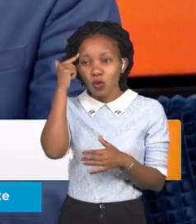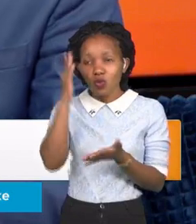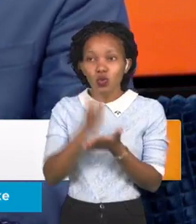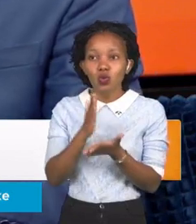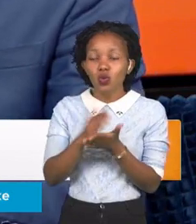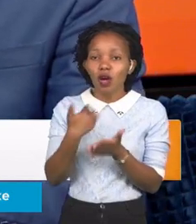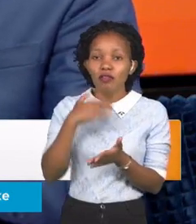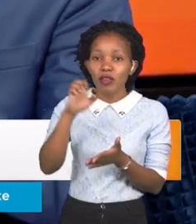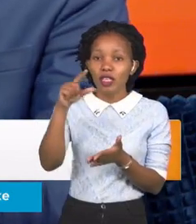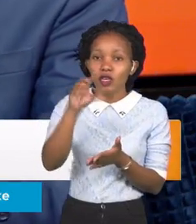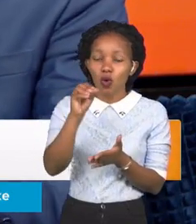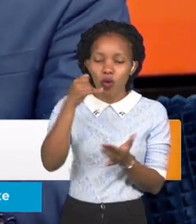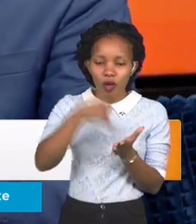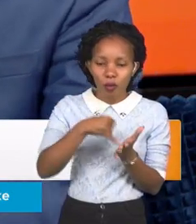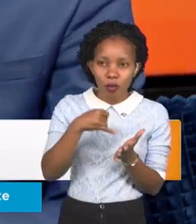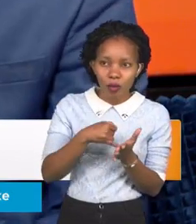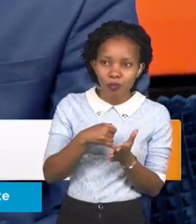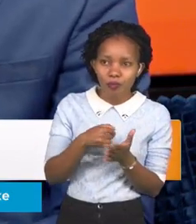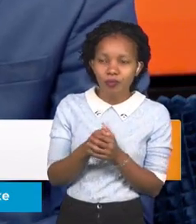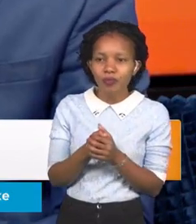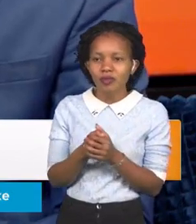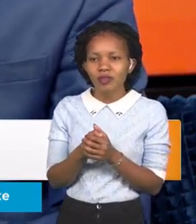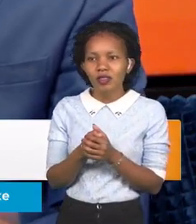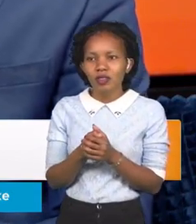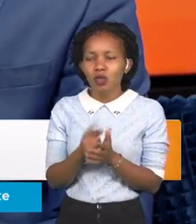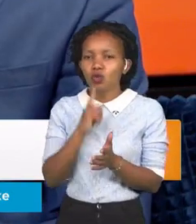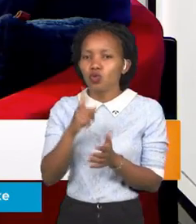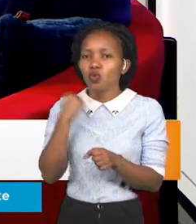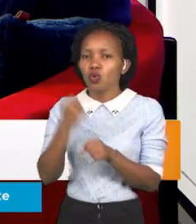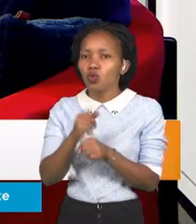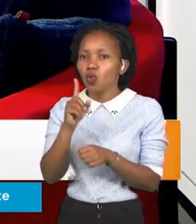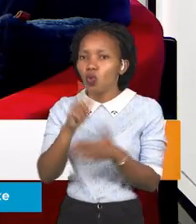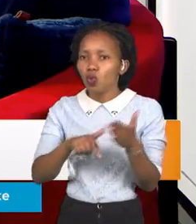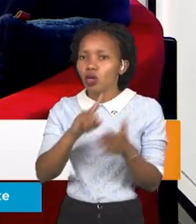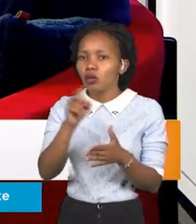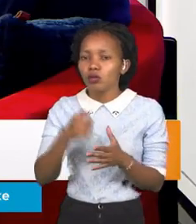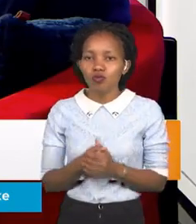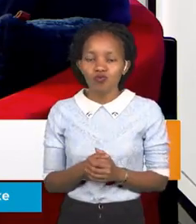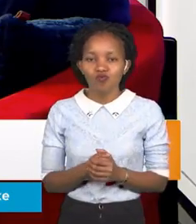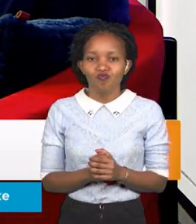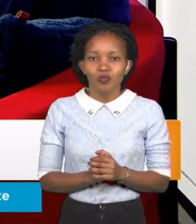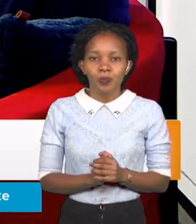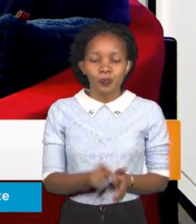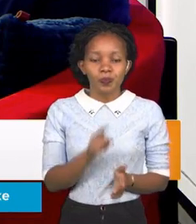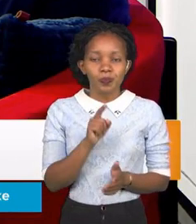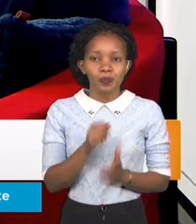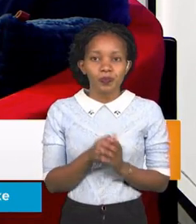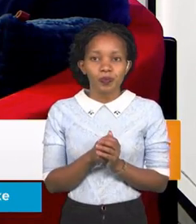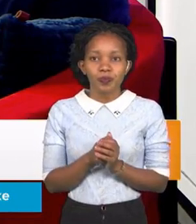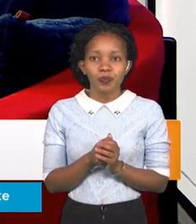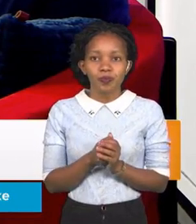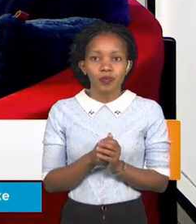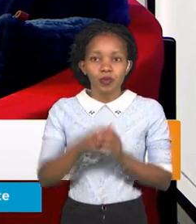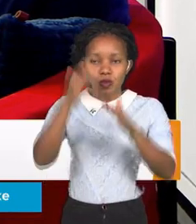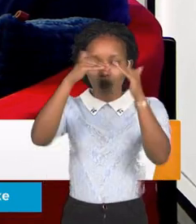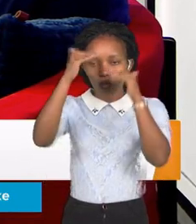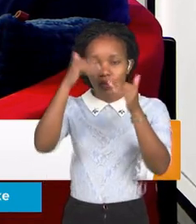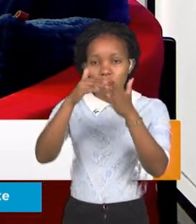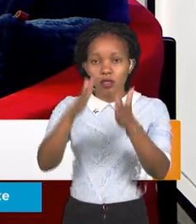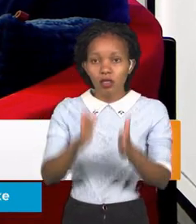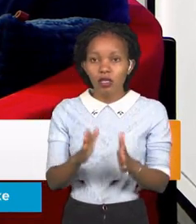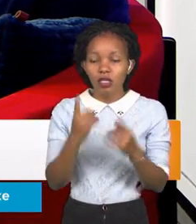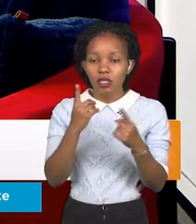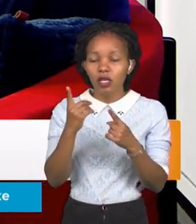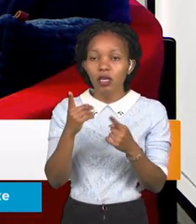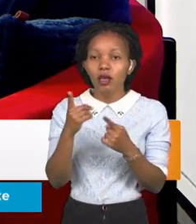ego involved, taking a loss, Charlotte, how are we supposed to do this? He brought up a very interesting point as far as touching